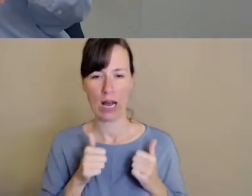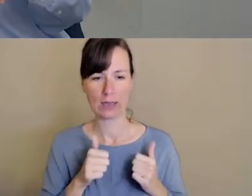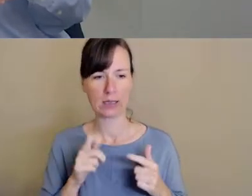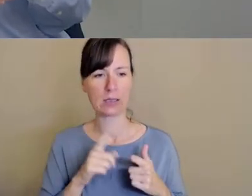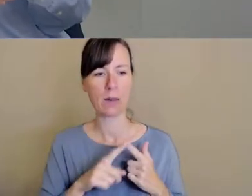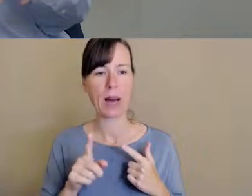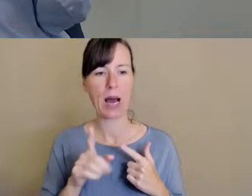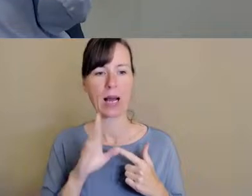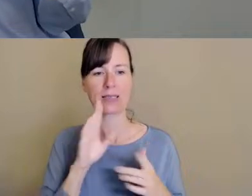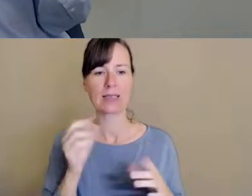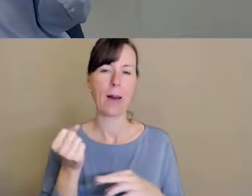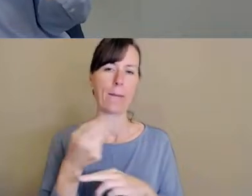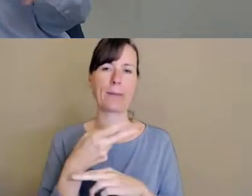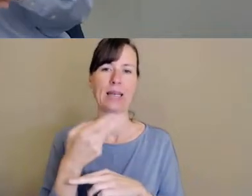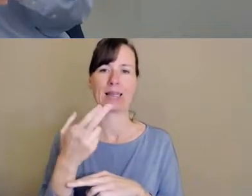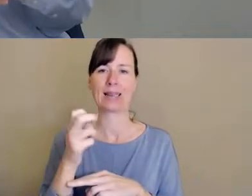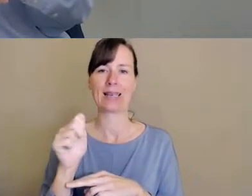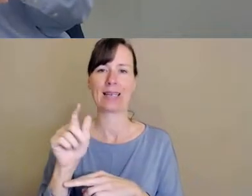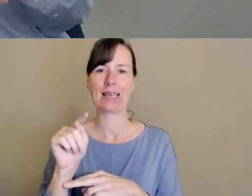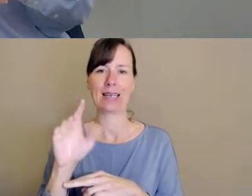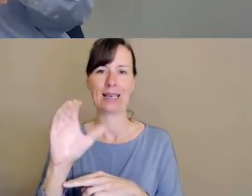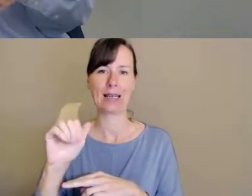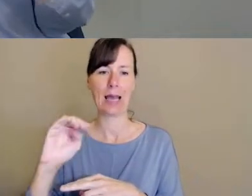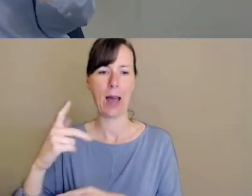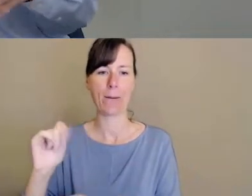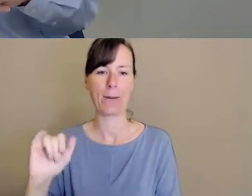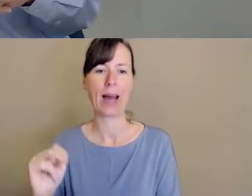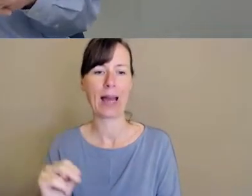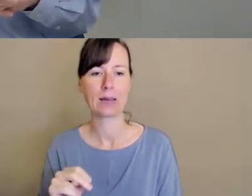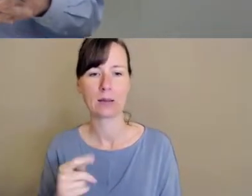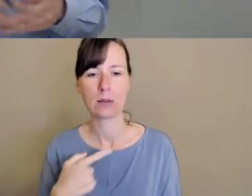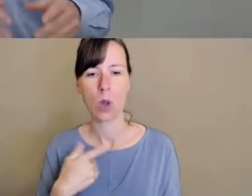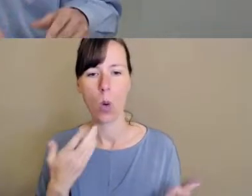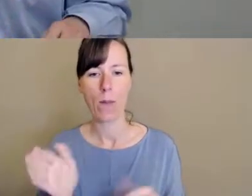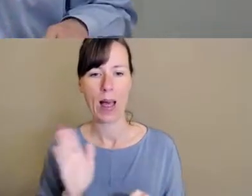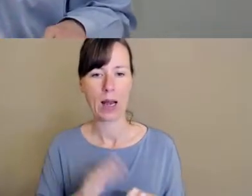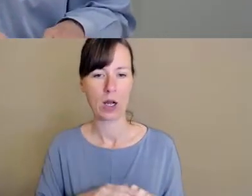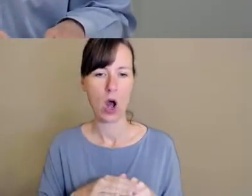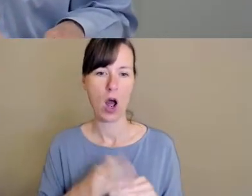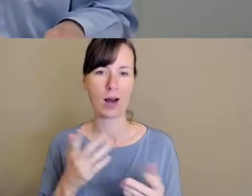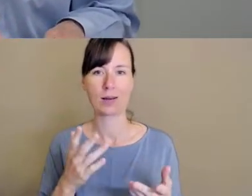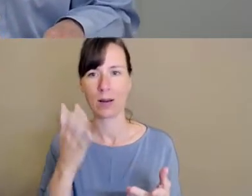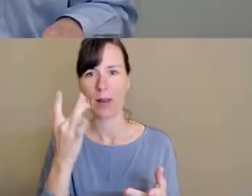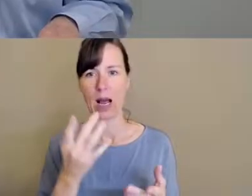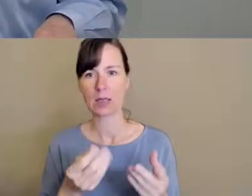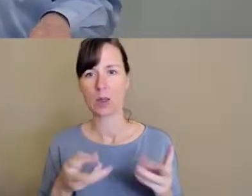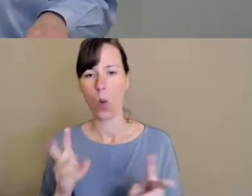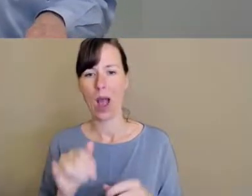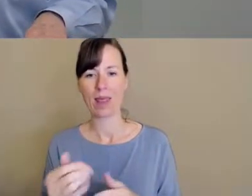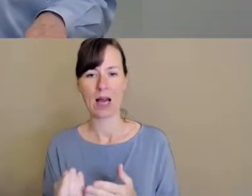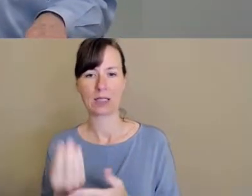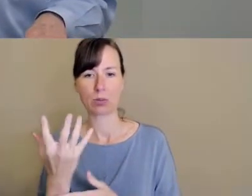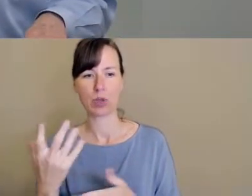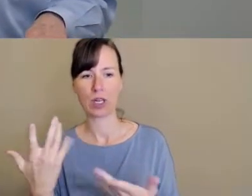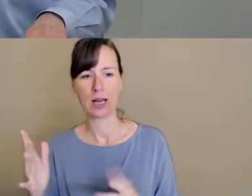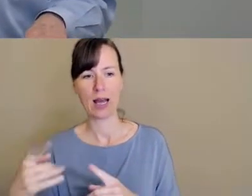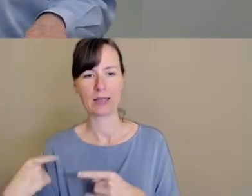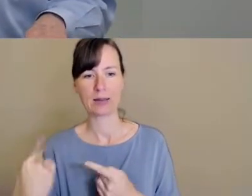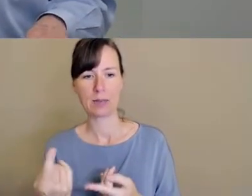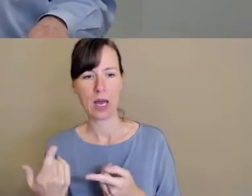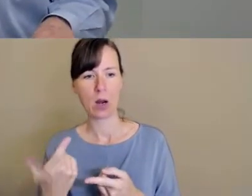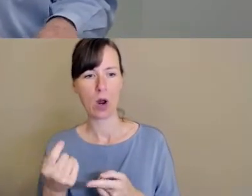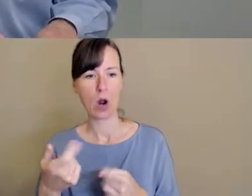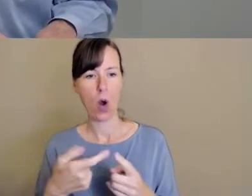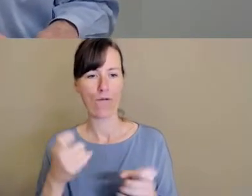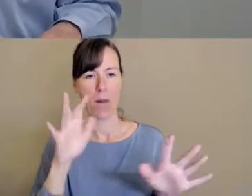go from Snowcrete to 85 degrees in 2 weeks, but we're going to be out there trying to keep our crews safe ahead of